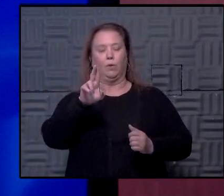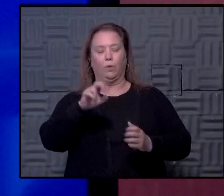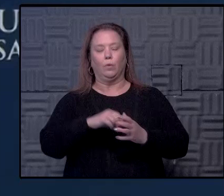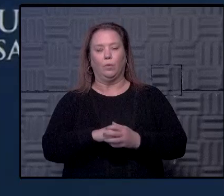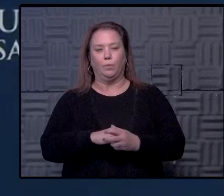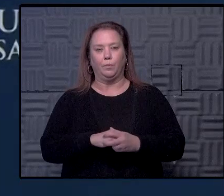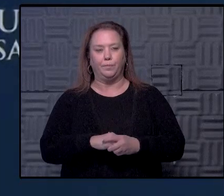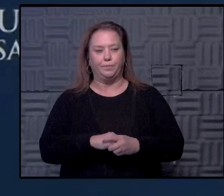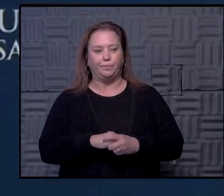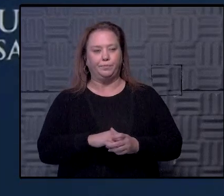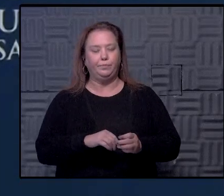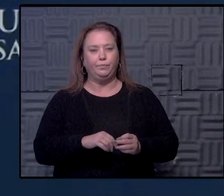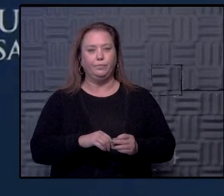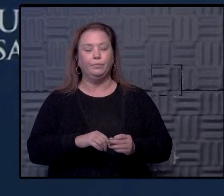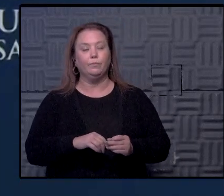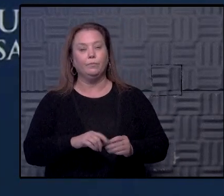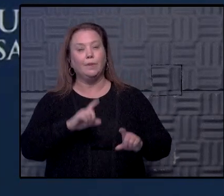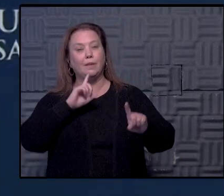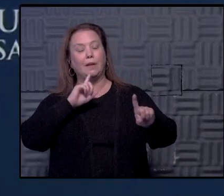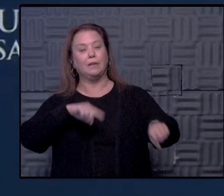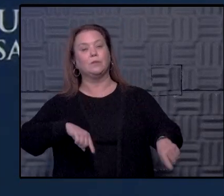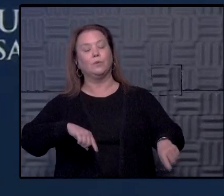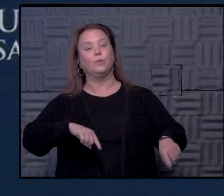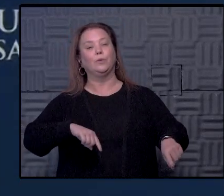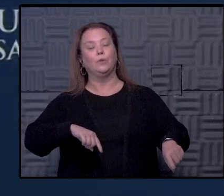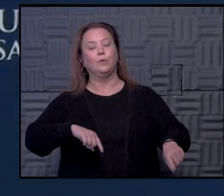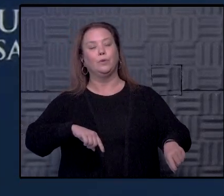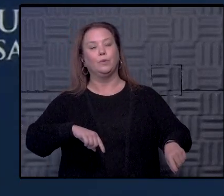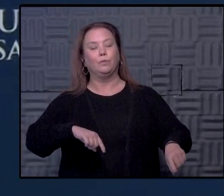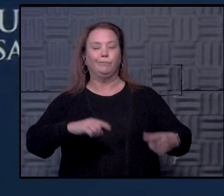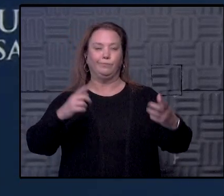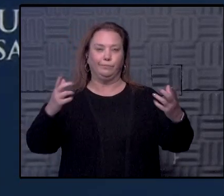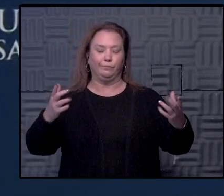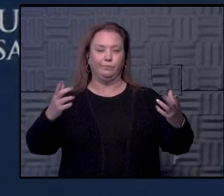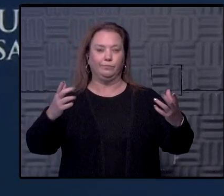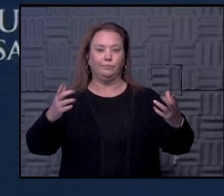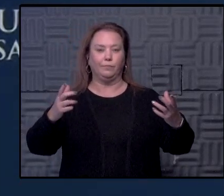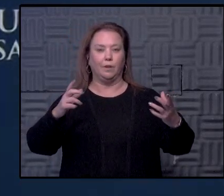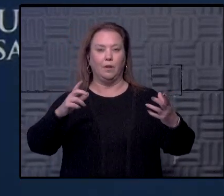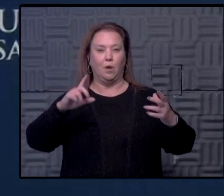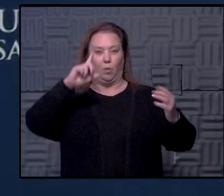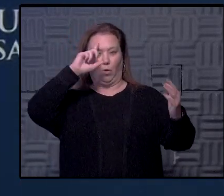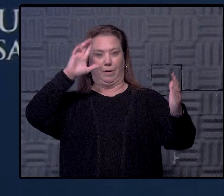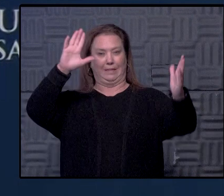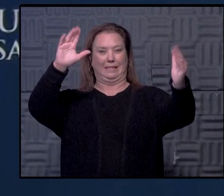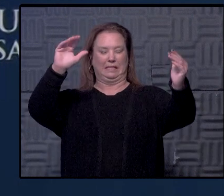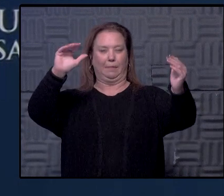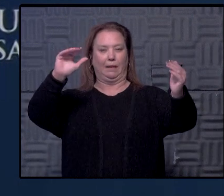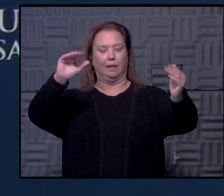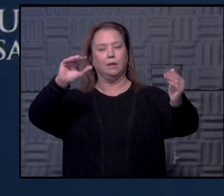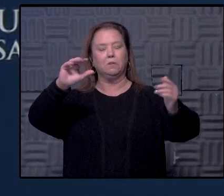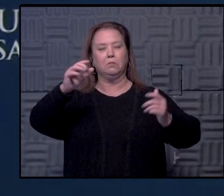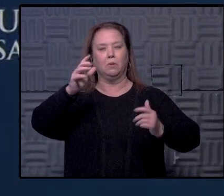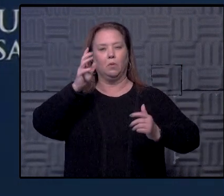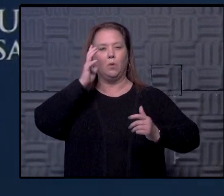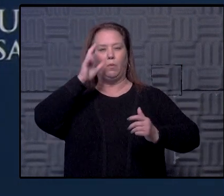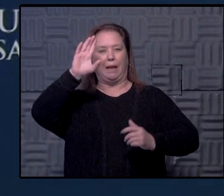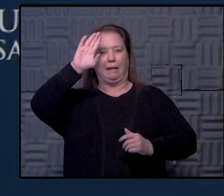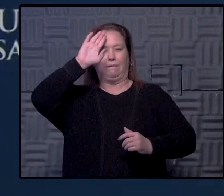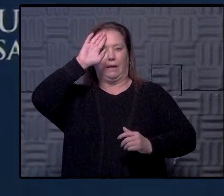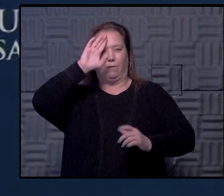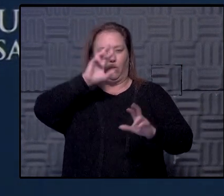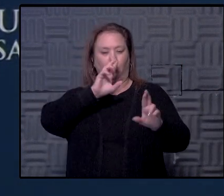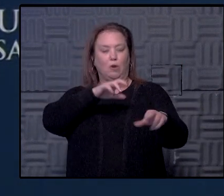So I think the answer to that question is, we're kind of anticipating that you might have a febrile